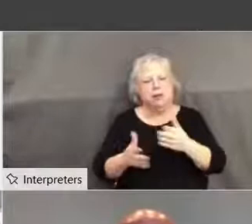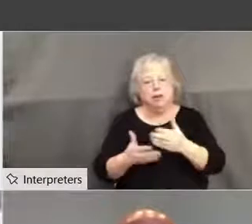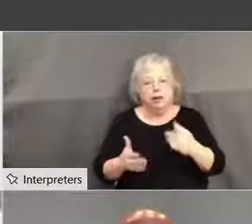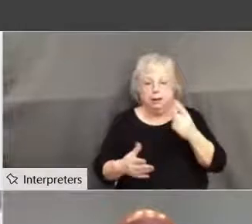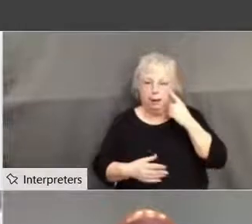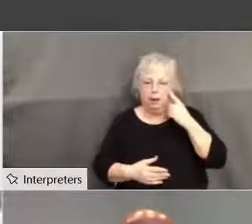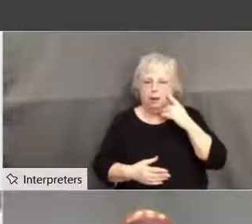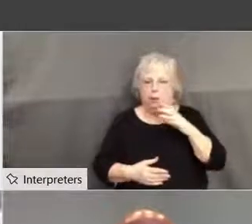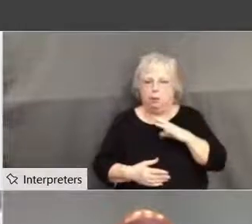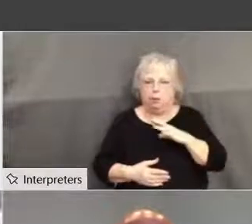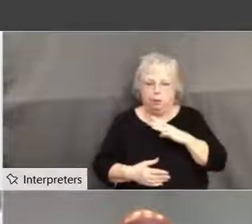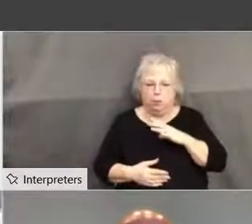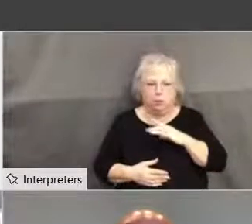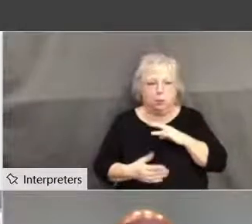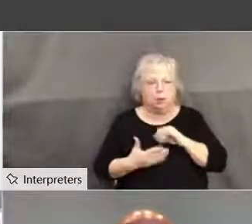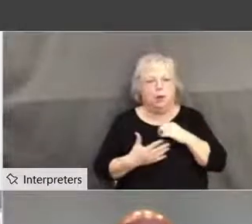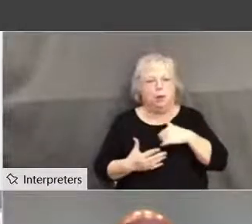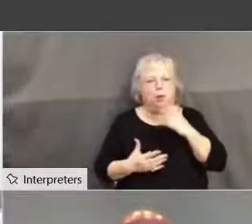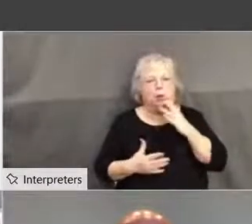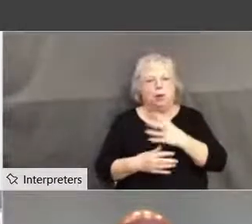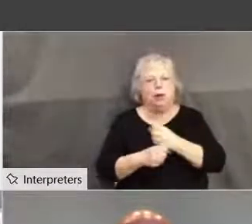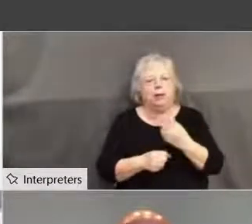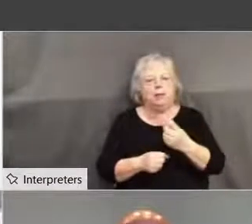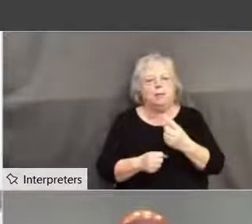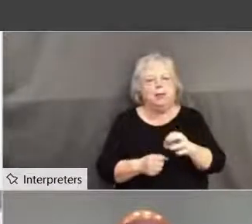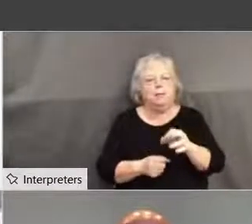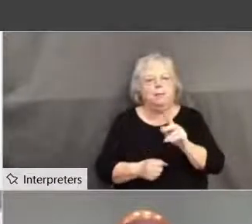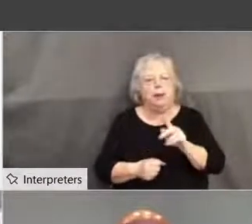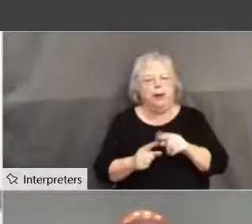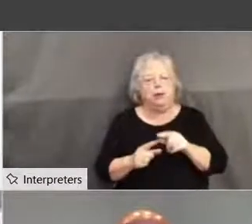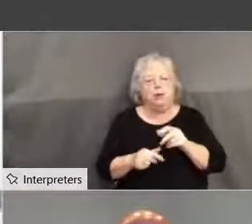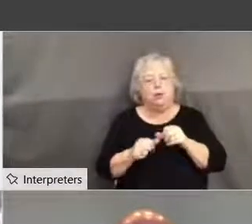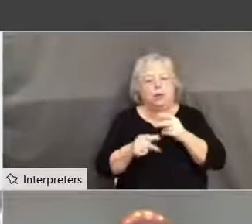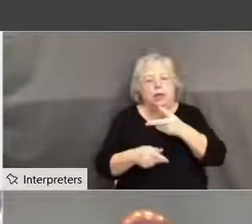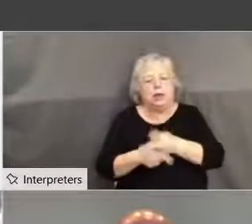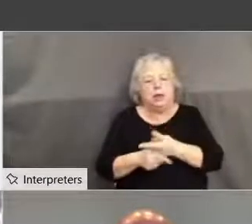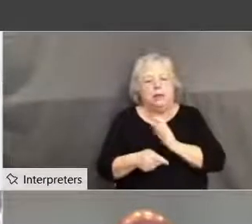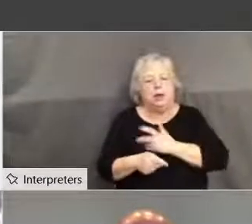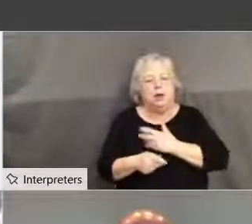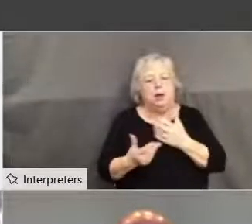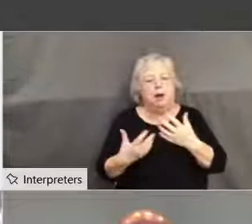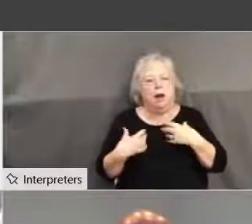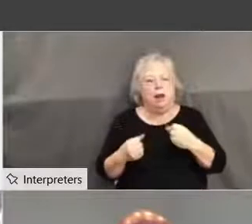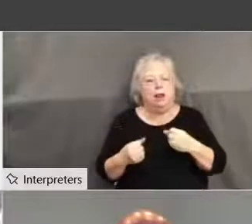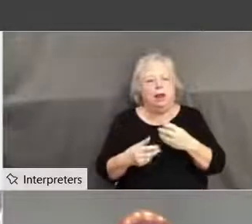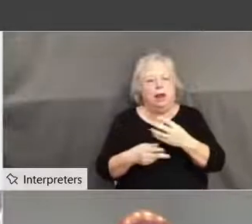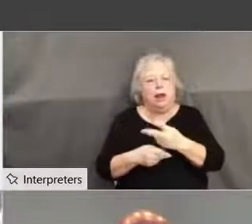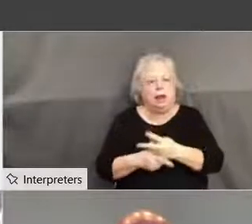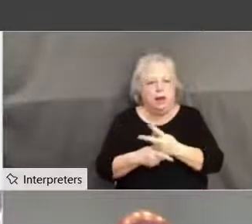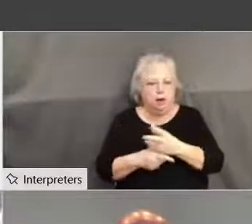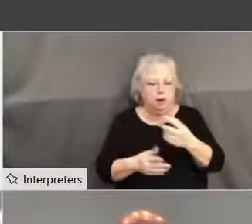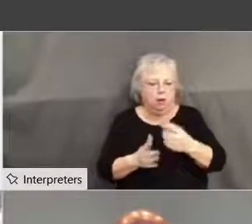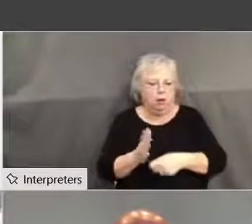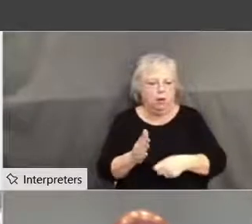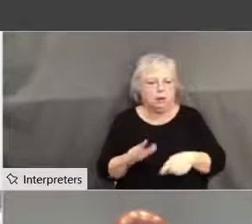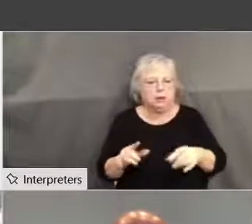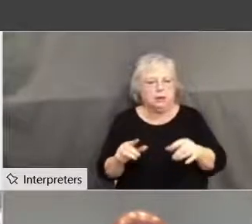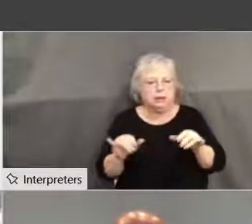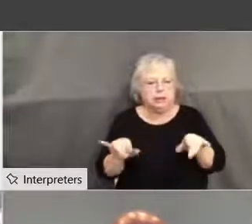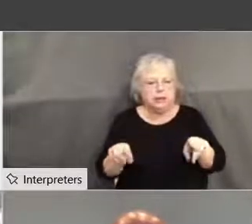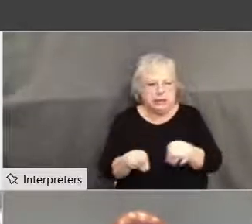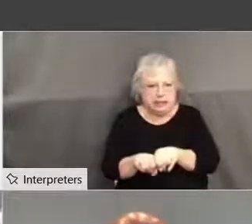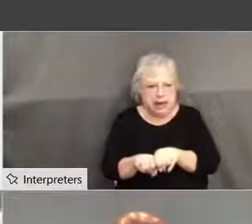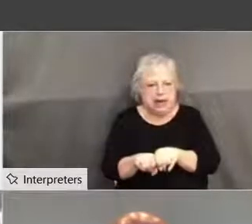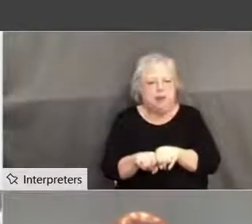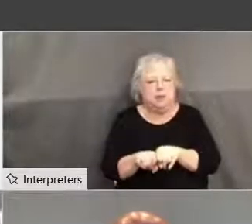going to get something back to keep our health care costs basically the same for a year. But